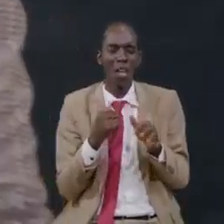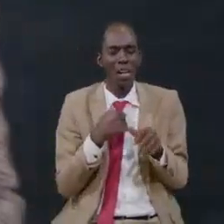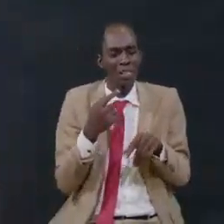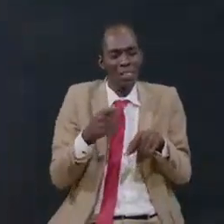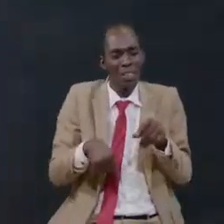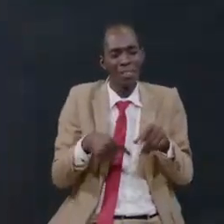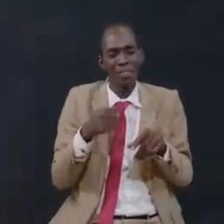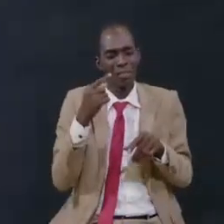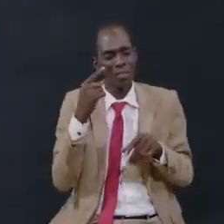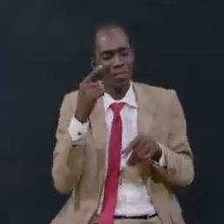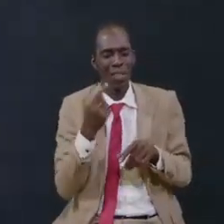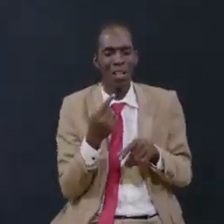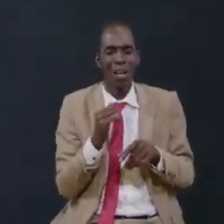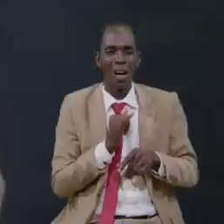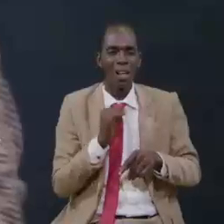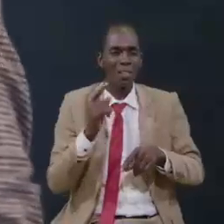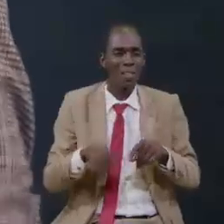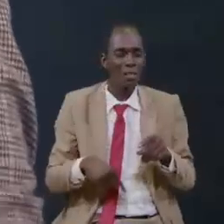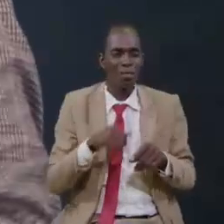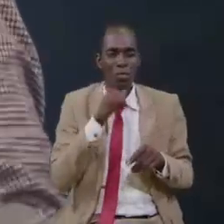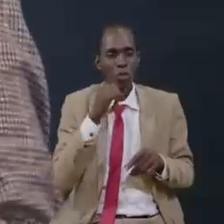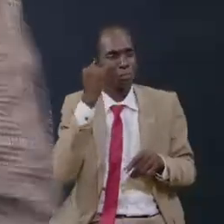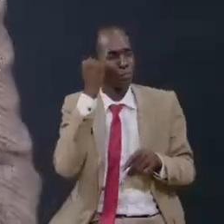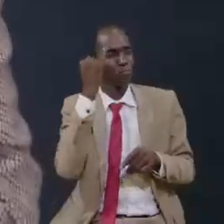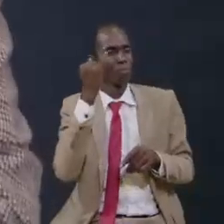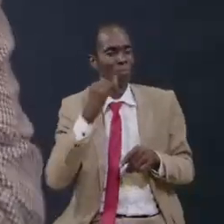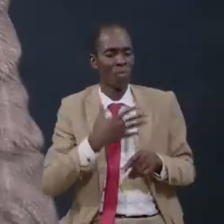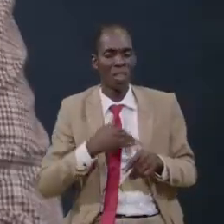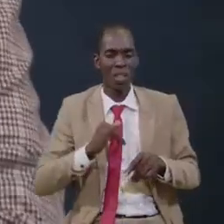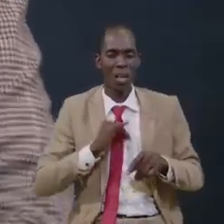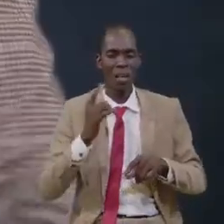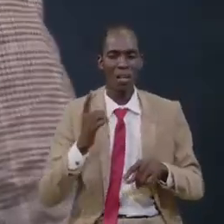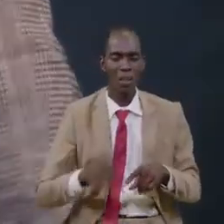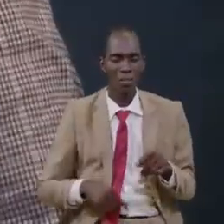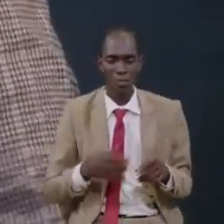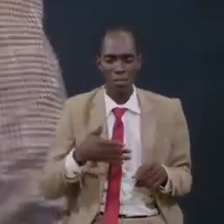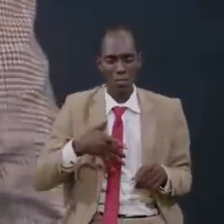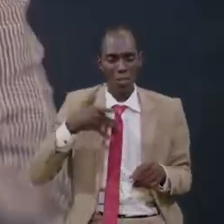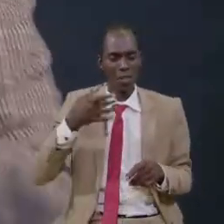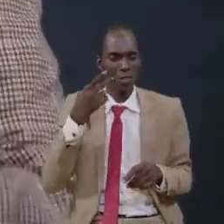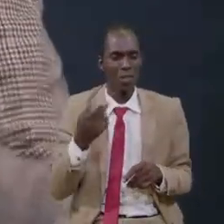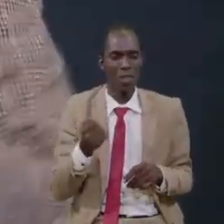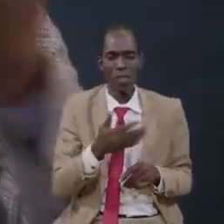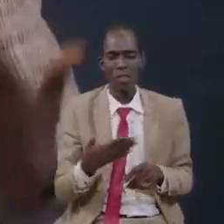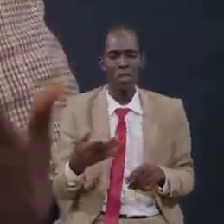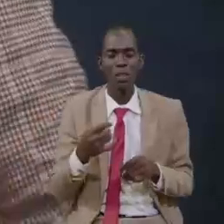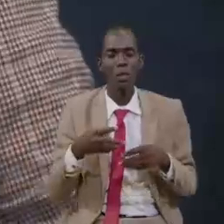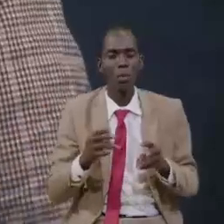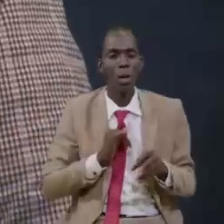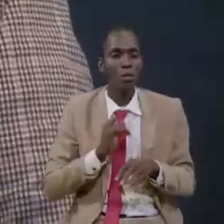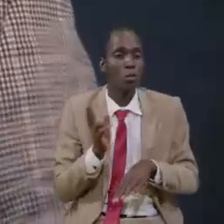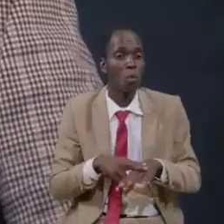think. I cannot imagine and I cannot sense anything the way I used to. Everything you've lost in your